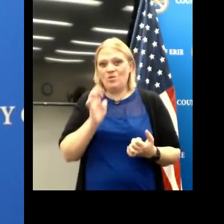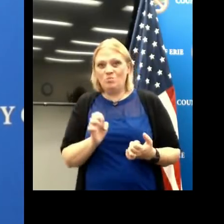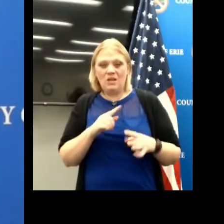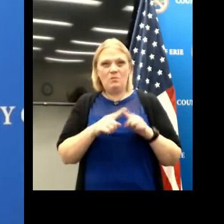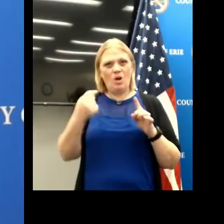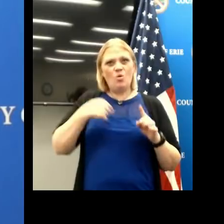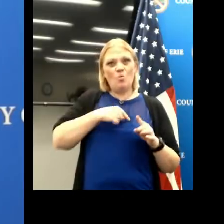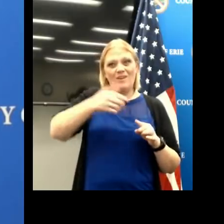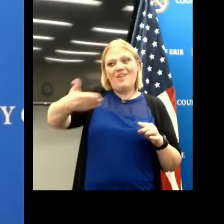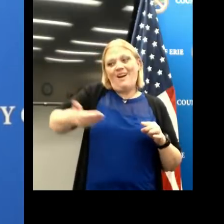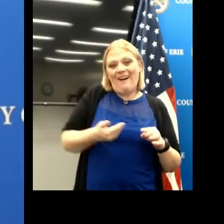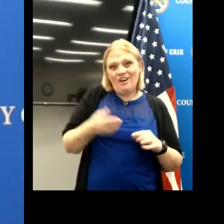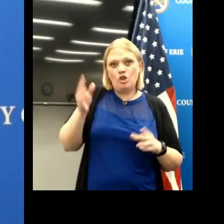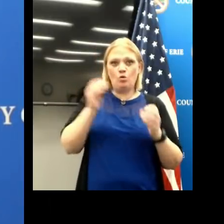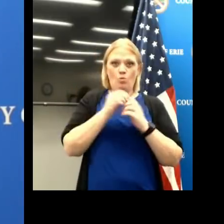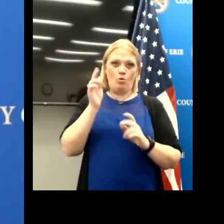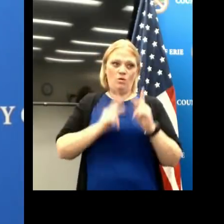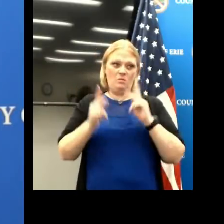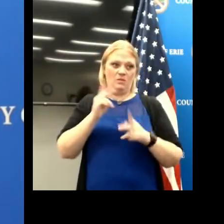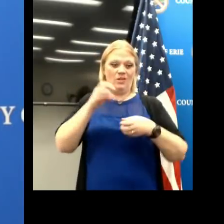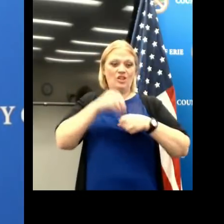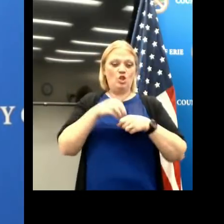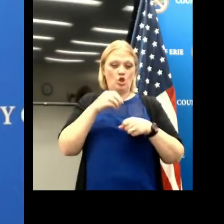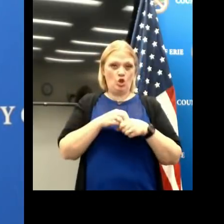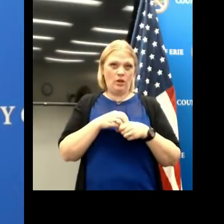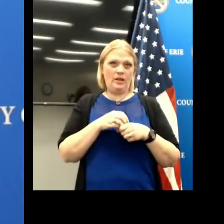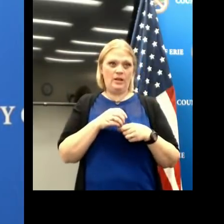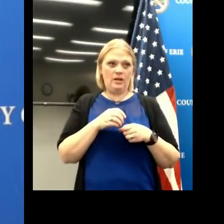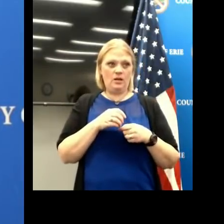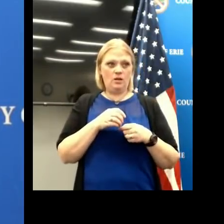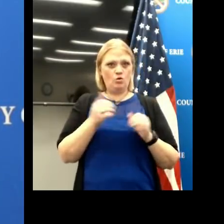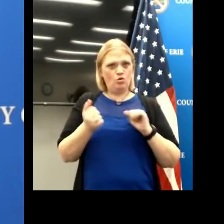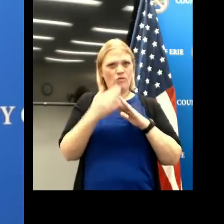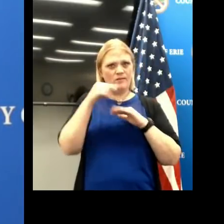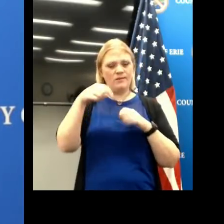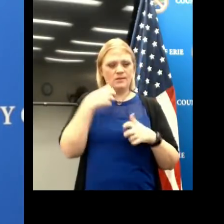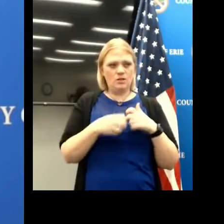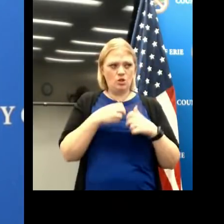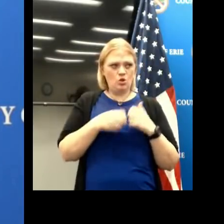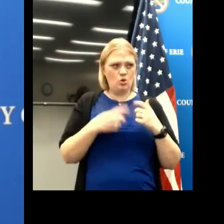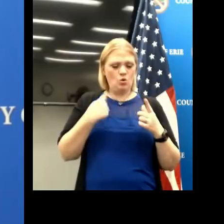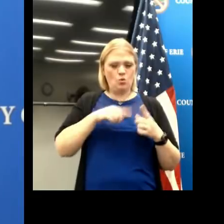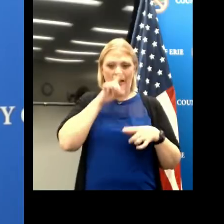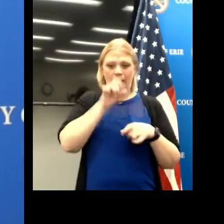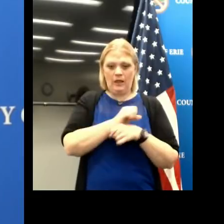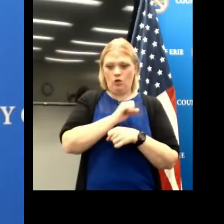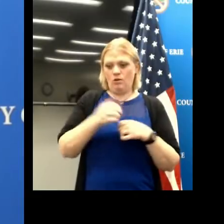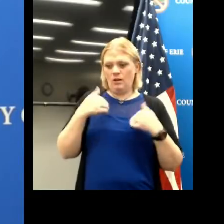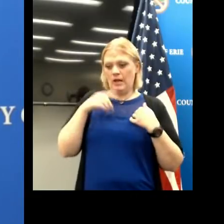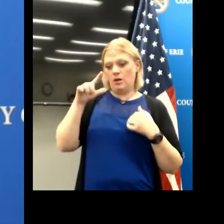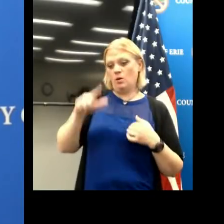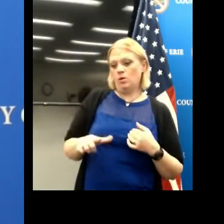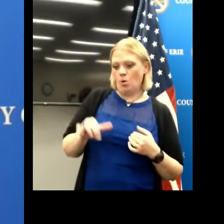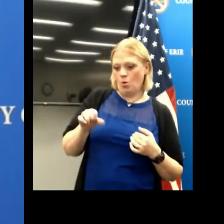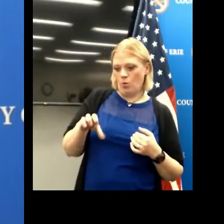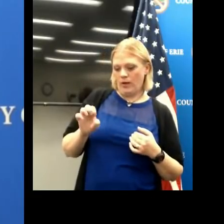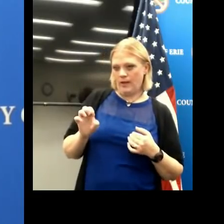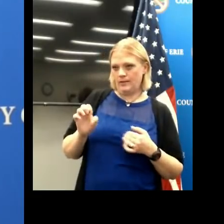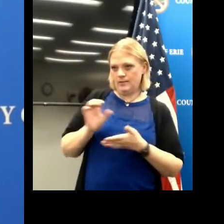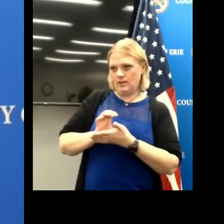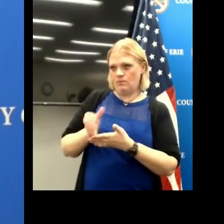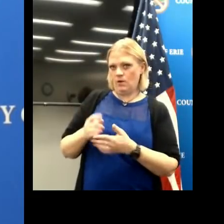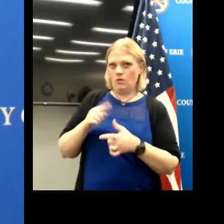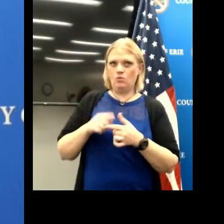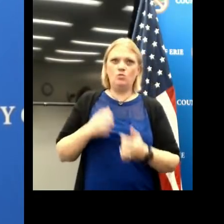people internally to address this issue. We literally went from having low caseload to a